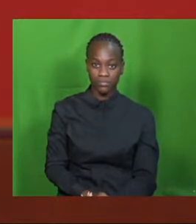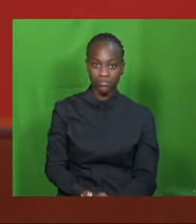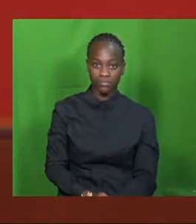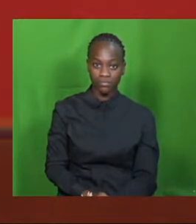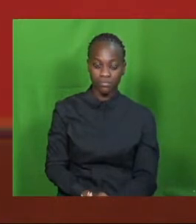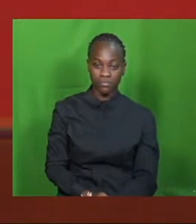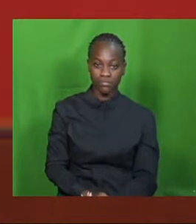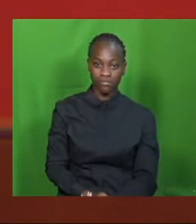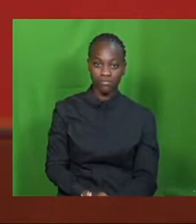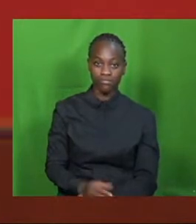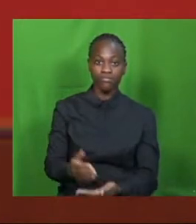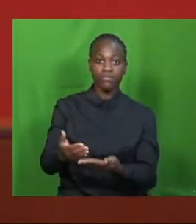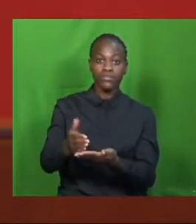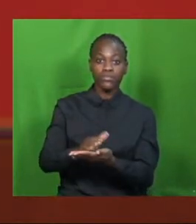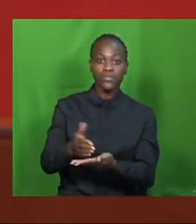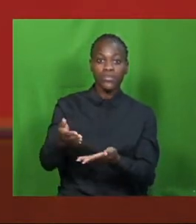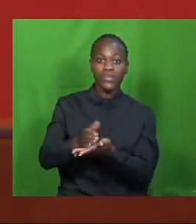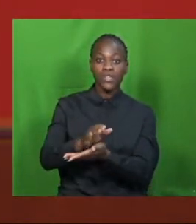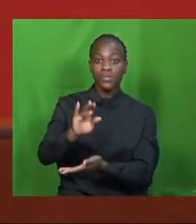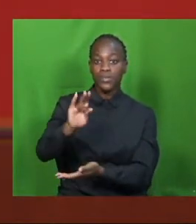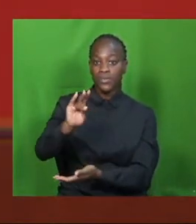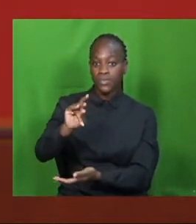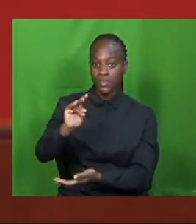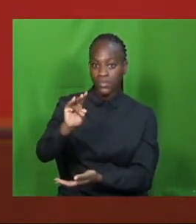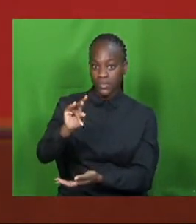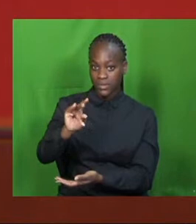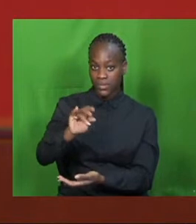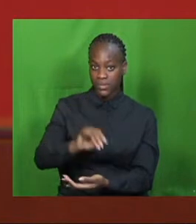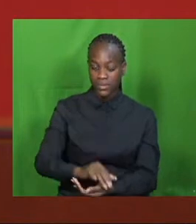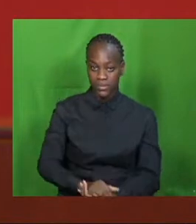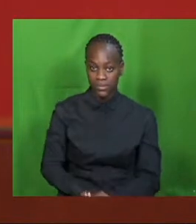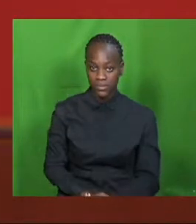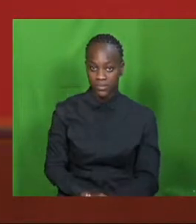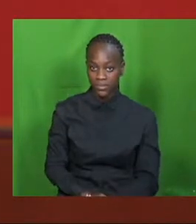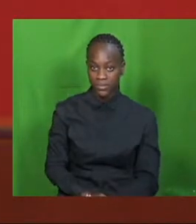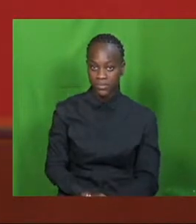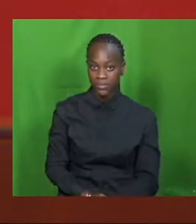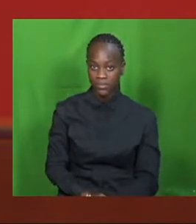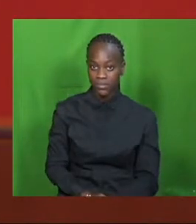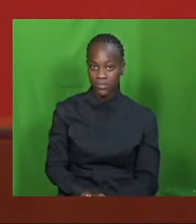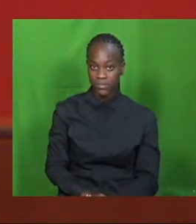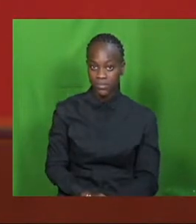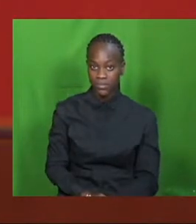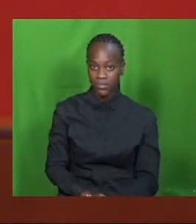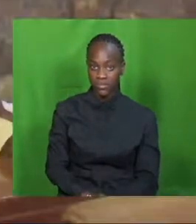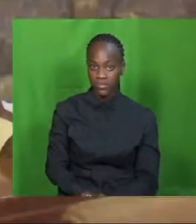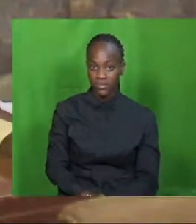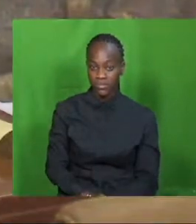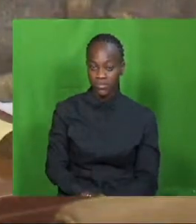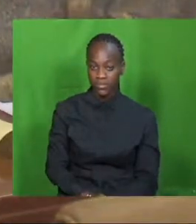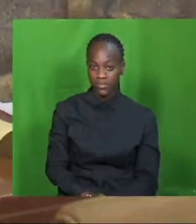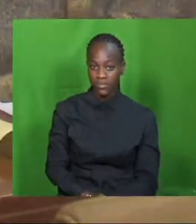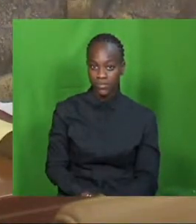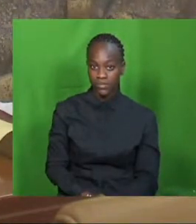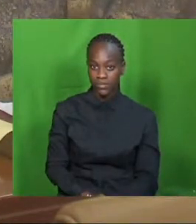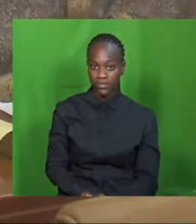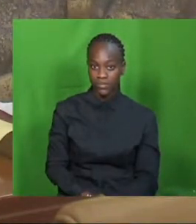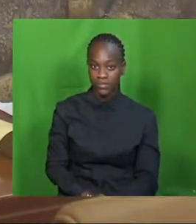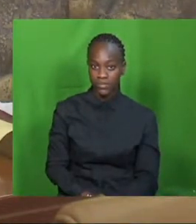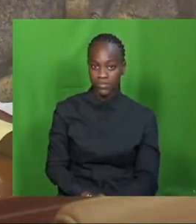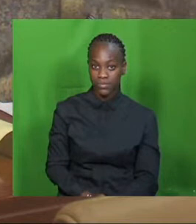what occurred or happened or was said at the meeting. So we need those pieces of evidence